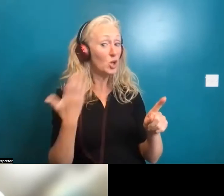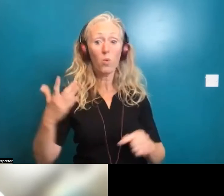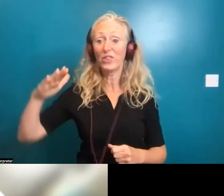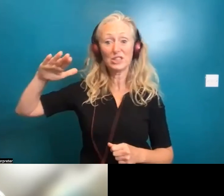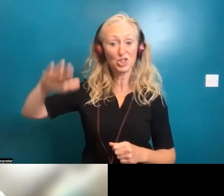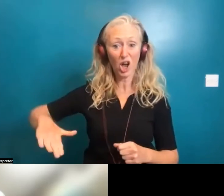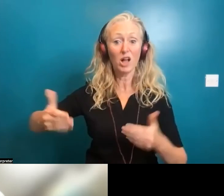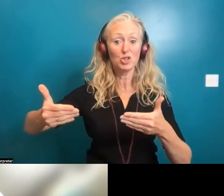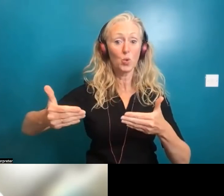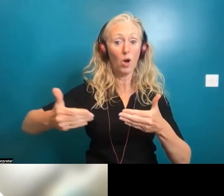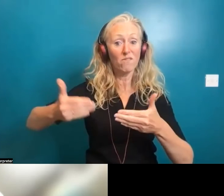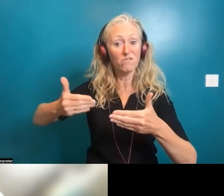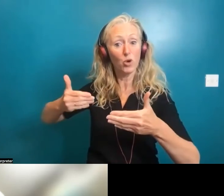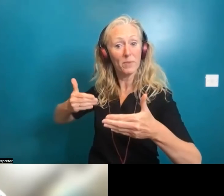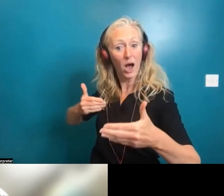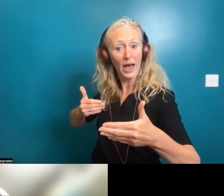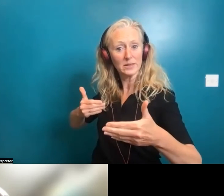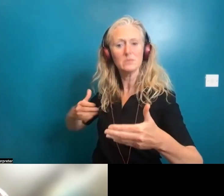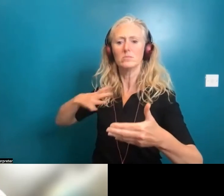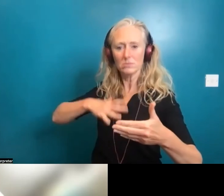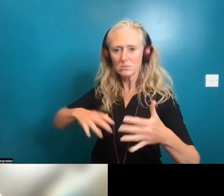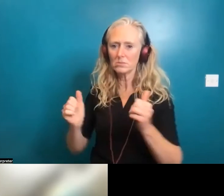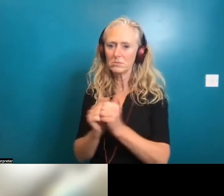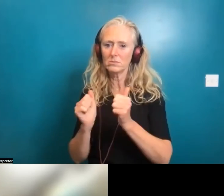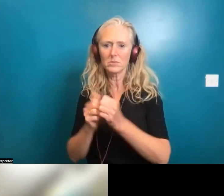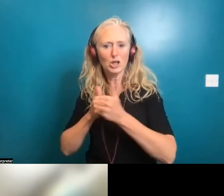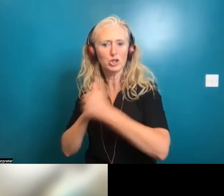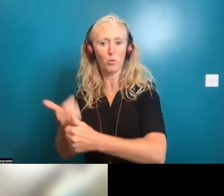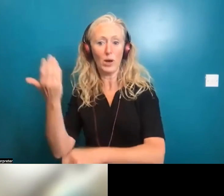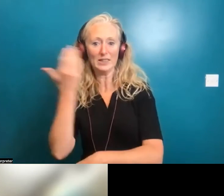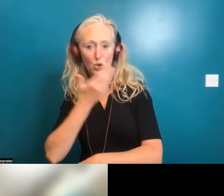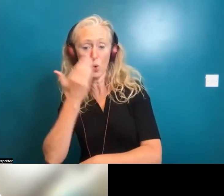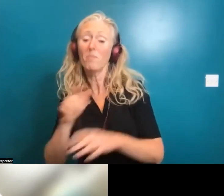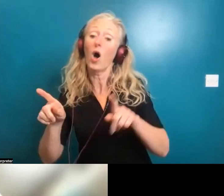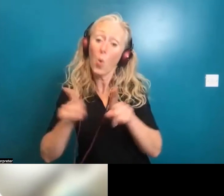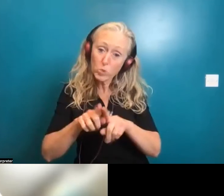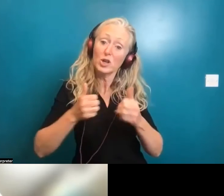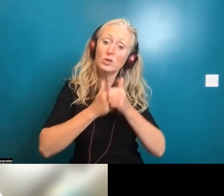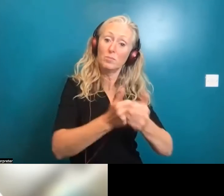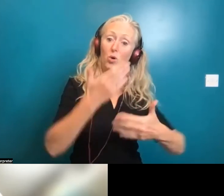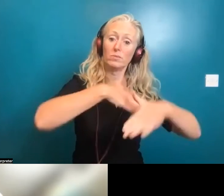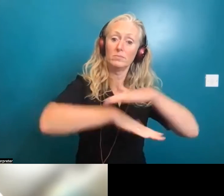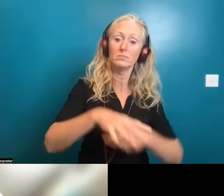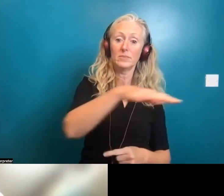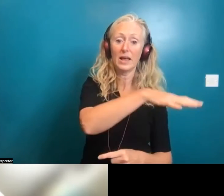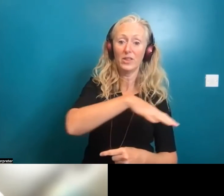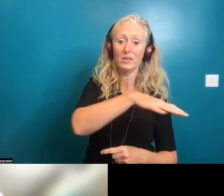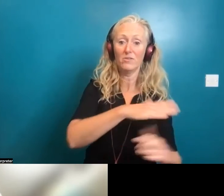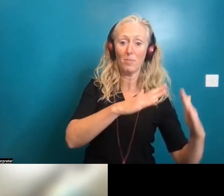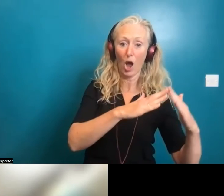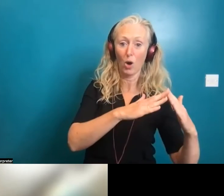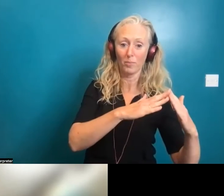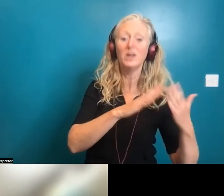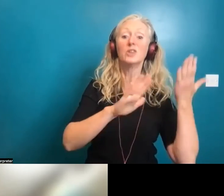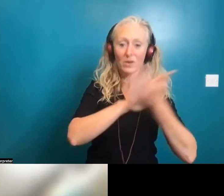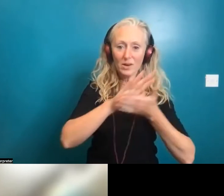all of the support they need, both at school and at home, and that they have all the information they need to be able to adjust